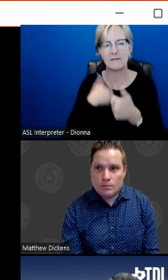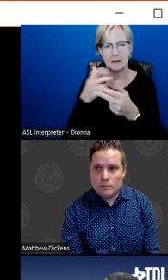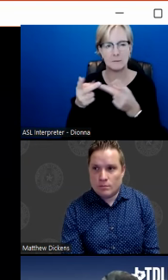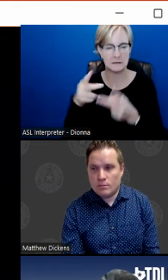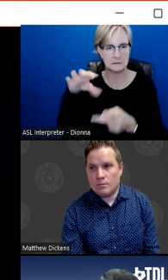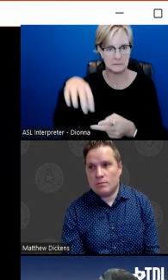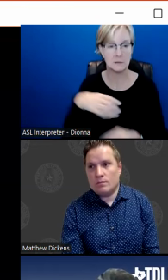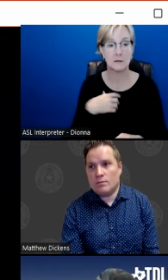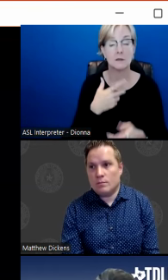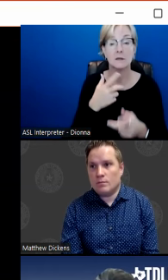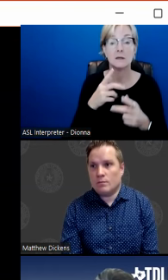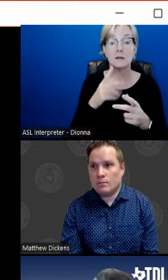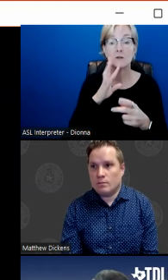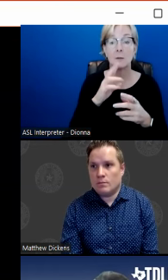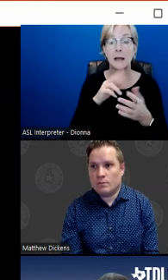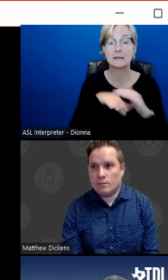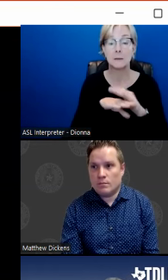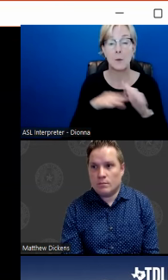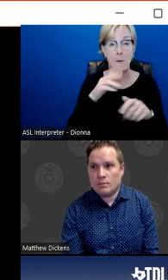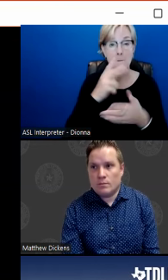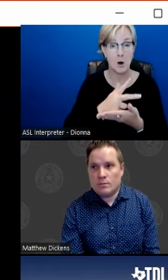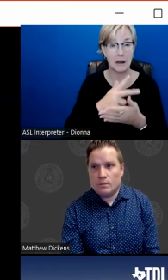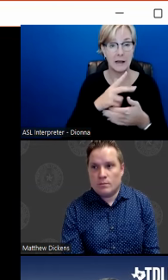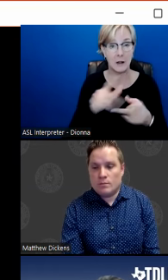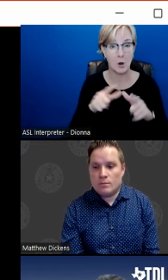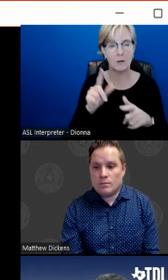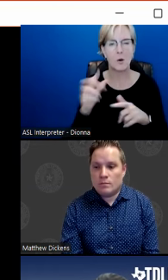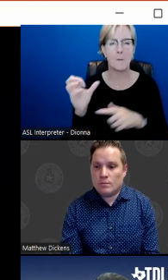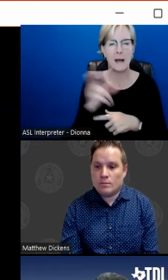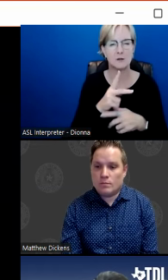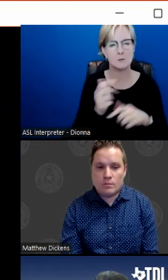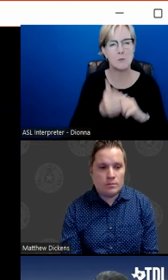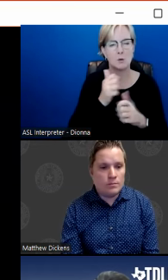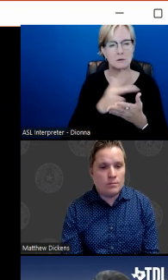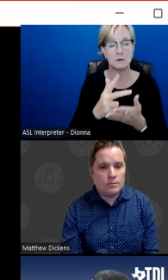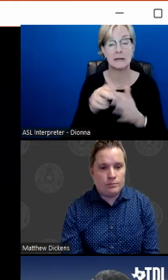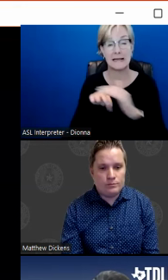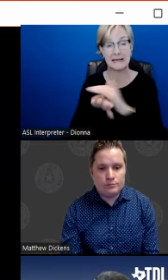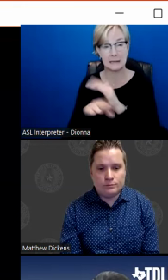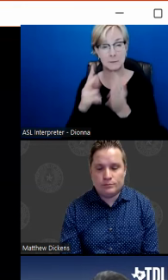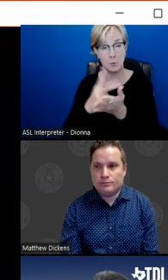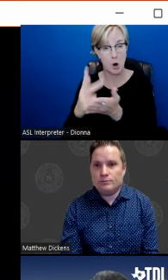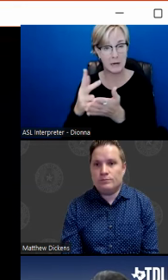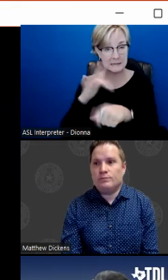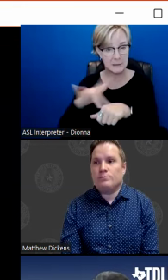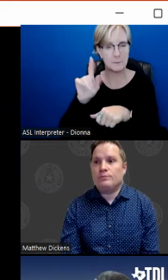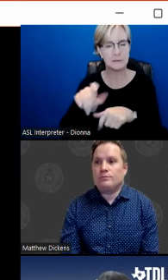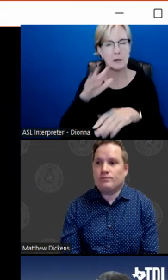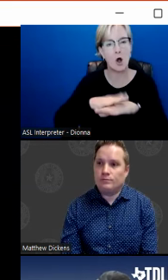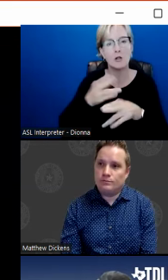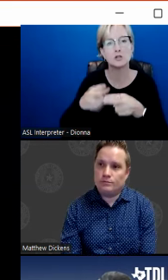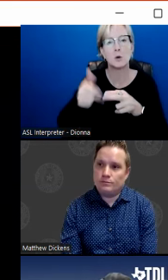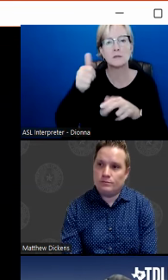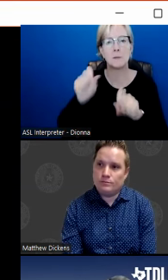Speaking of accessible parking locations, going back to the majority of parking facilities, the accessible parking spaces must be on the shortest